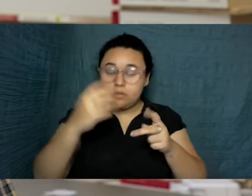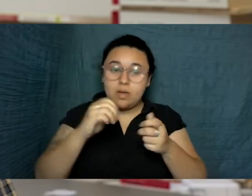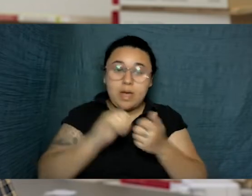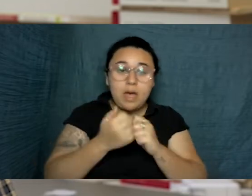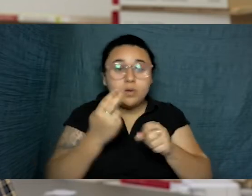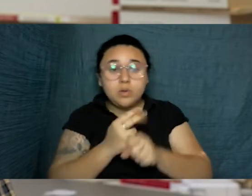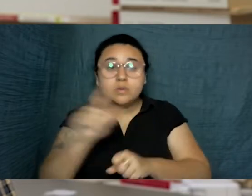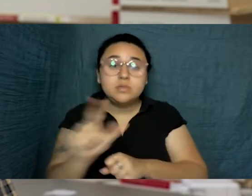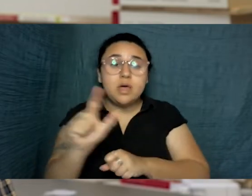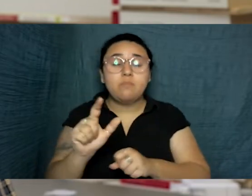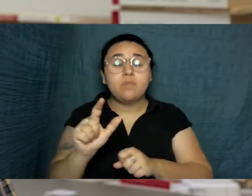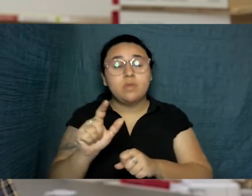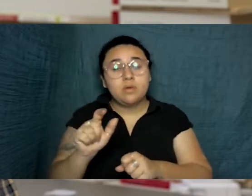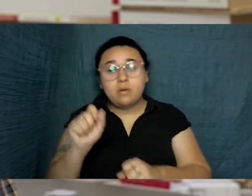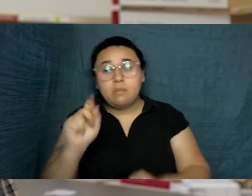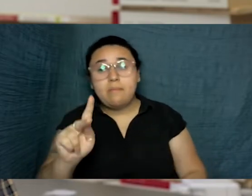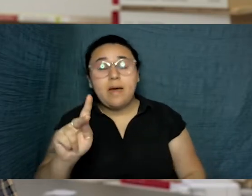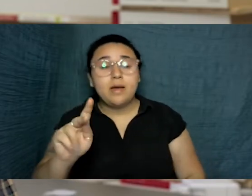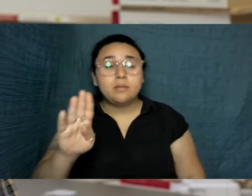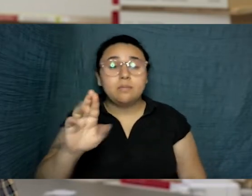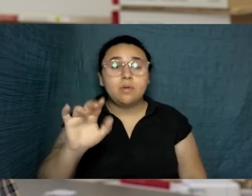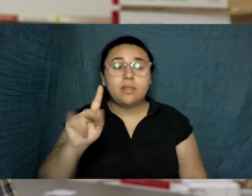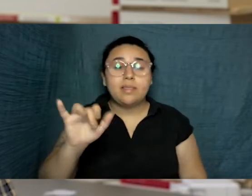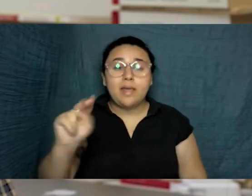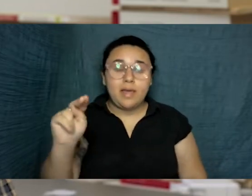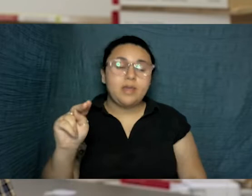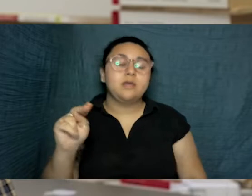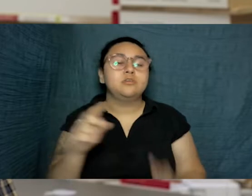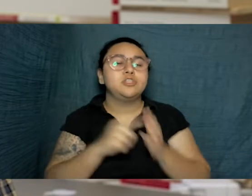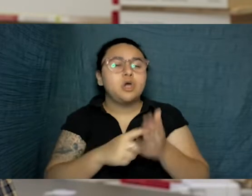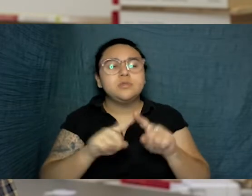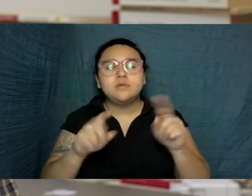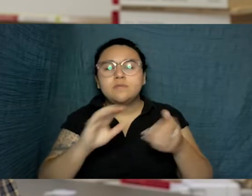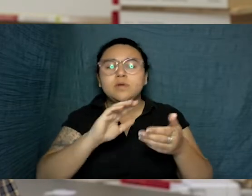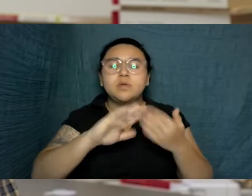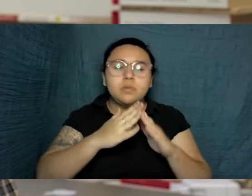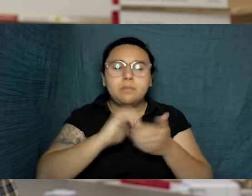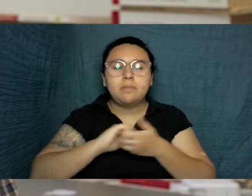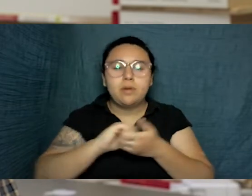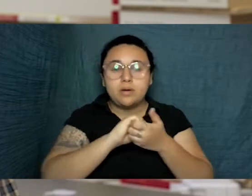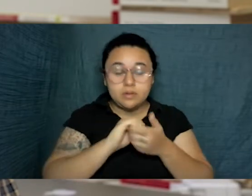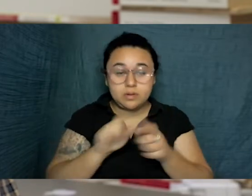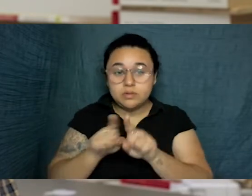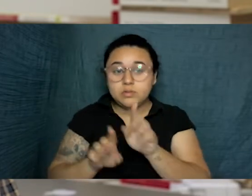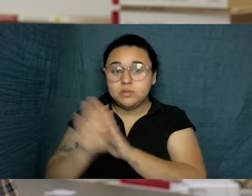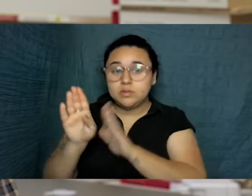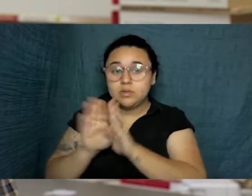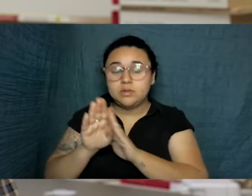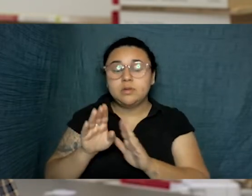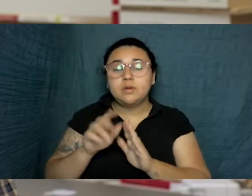from incarceration back to Brooklyn that featured some of our community partners. We also have developed